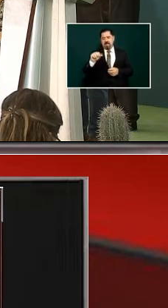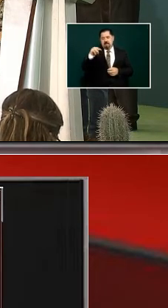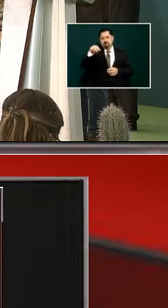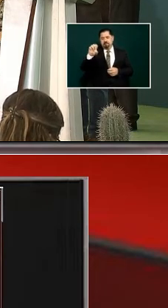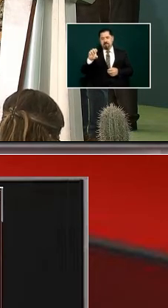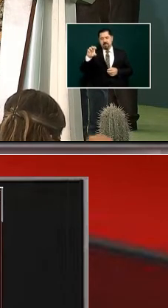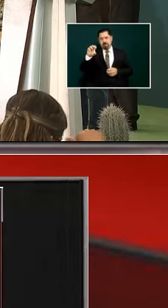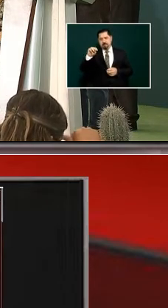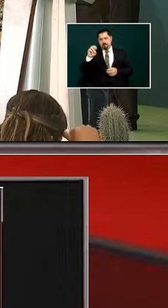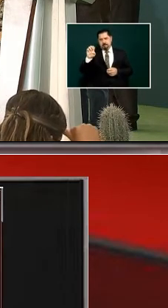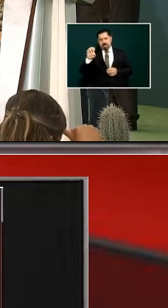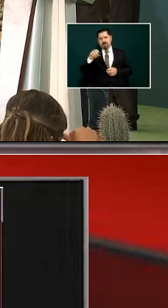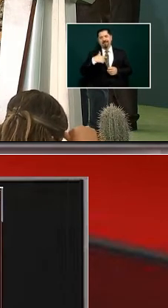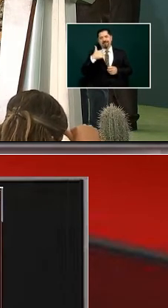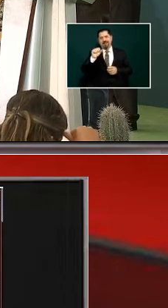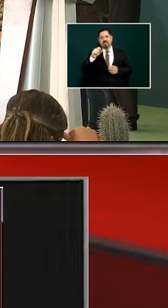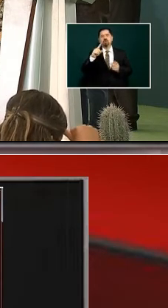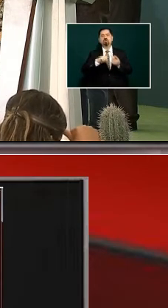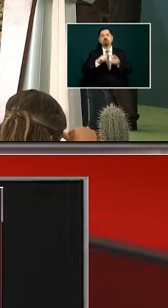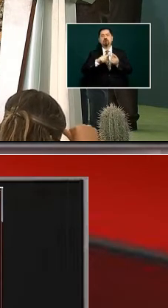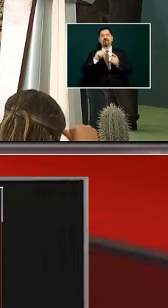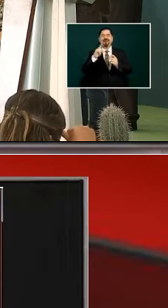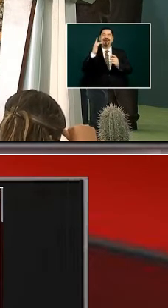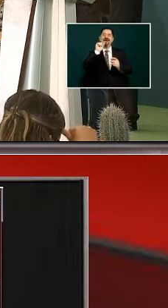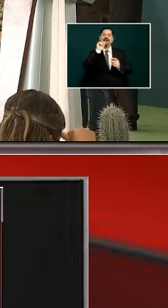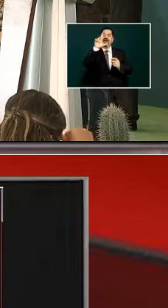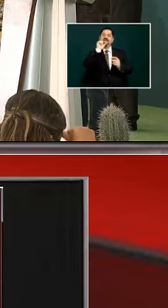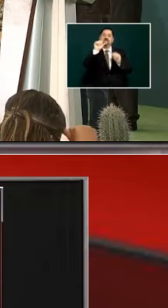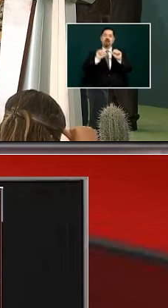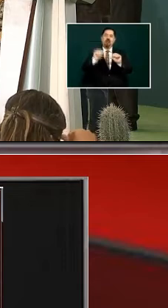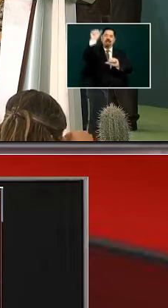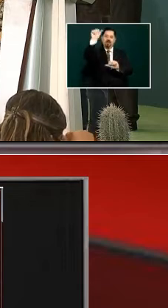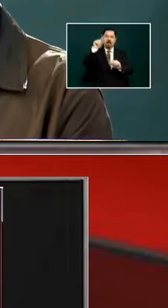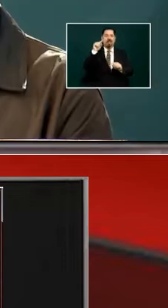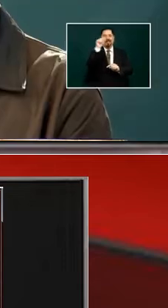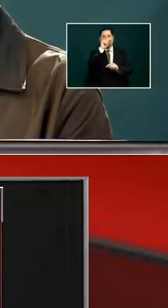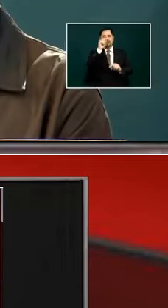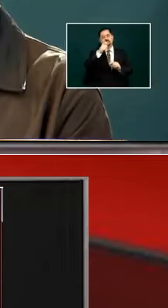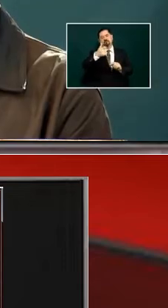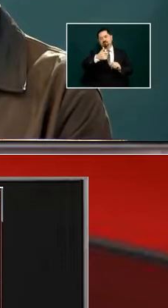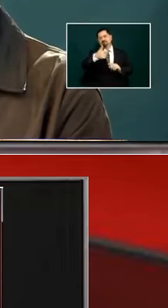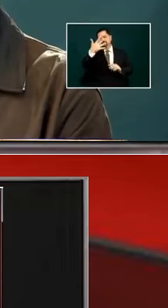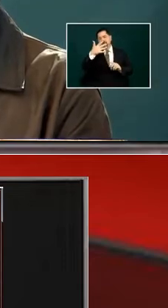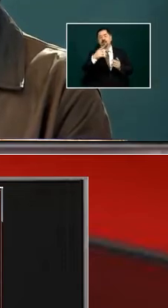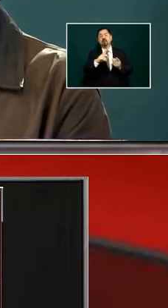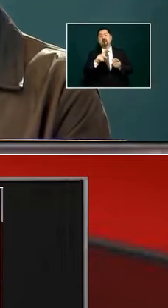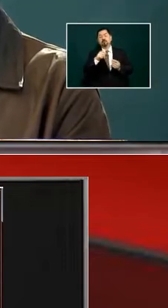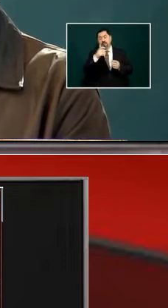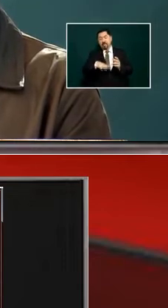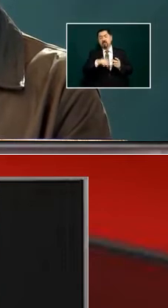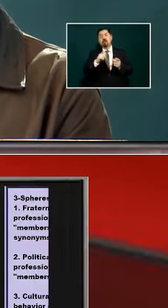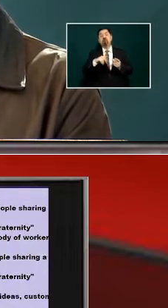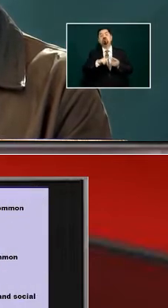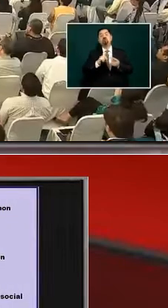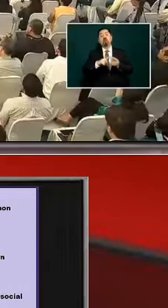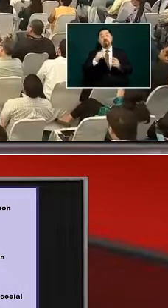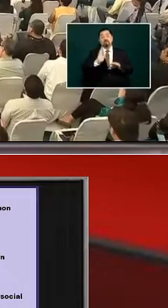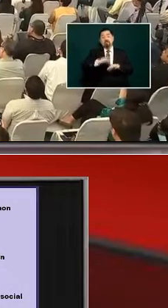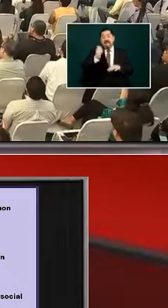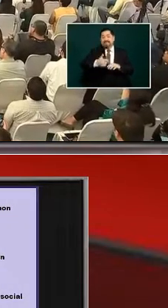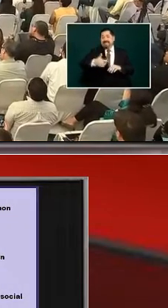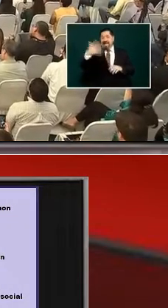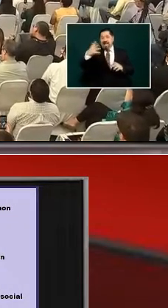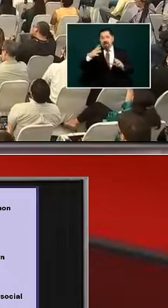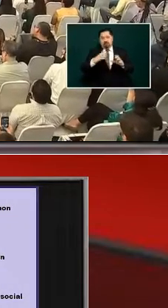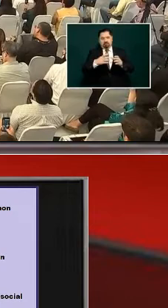he says it's a good thing it doesn't have an accent or it would say some dirty word the most in